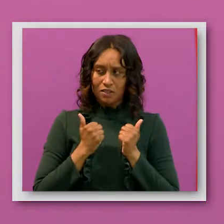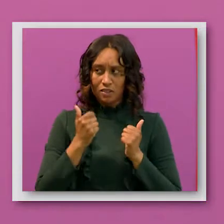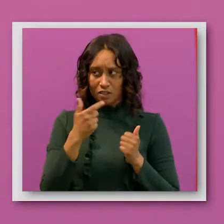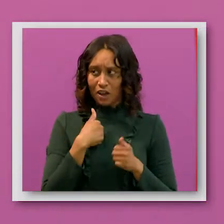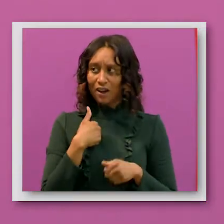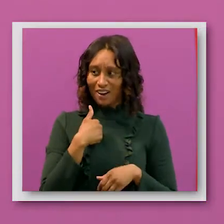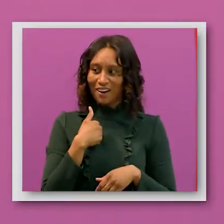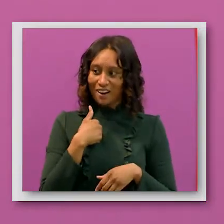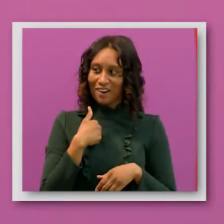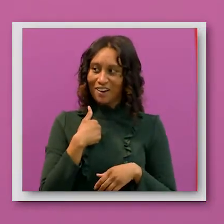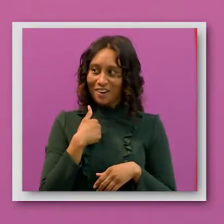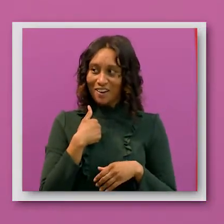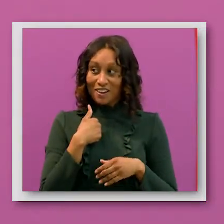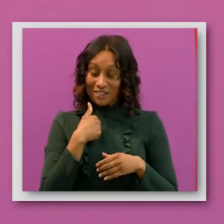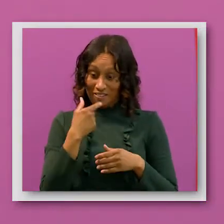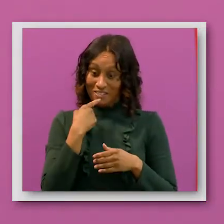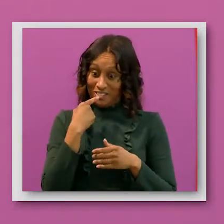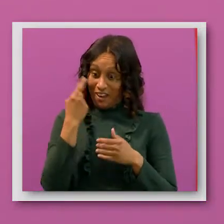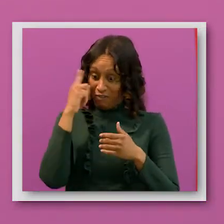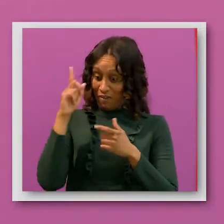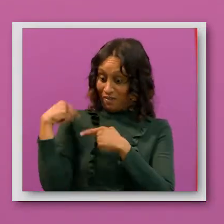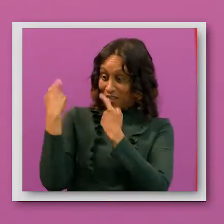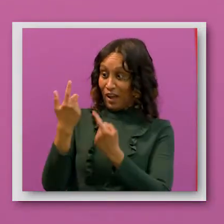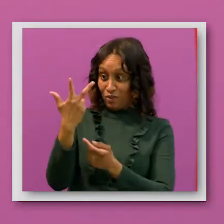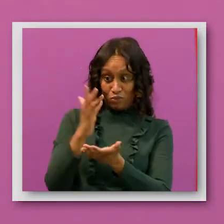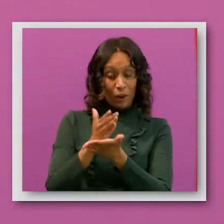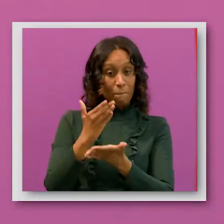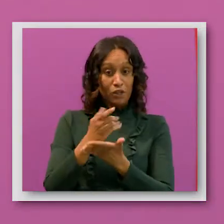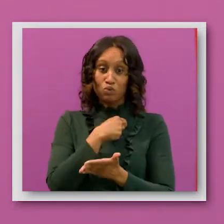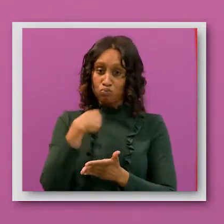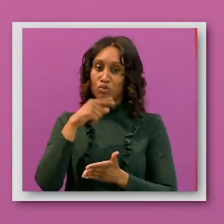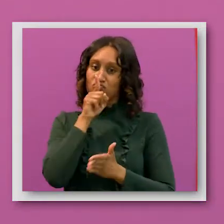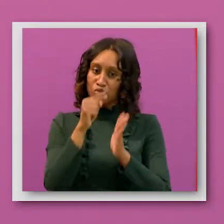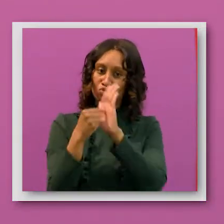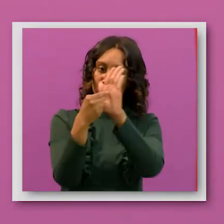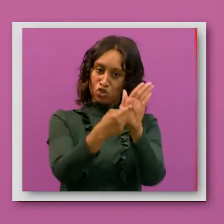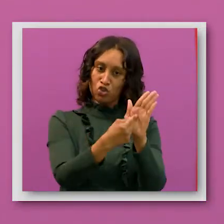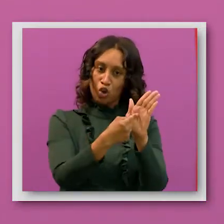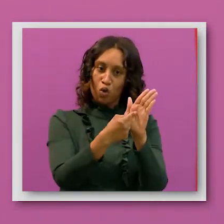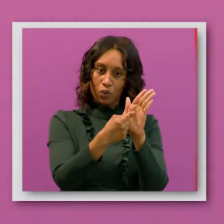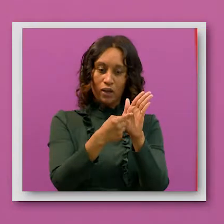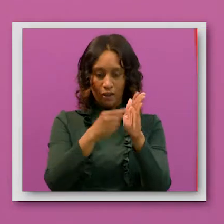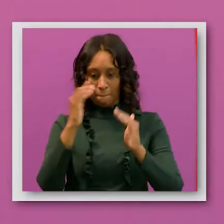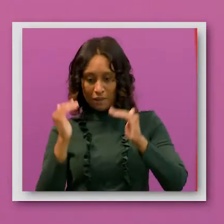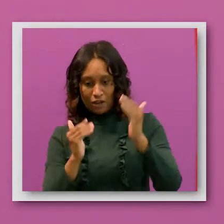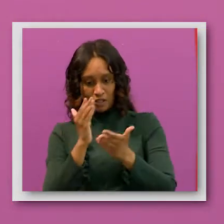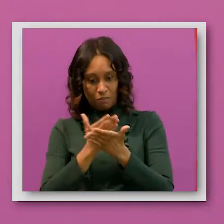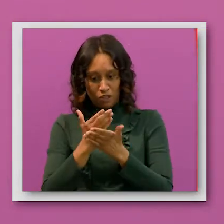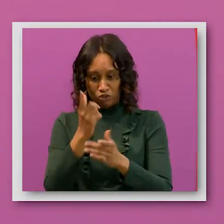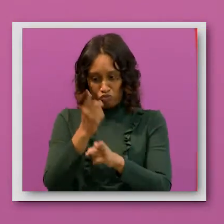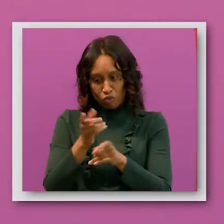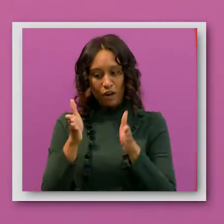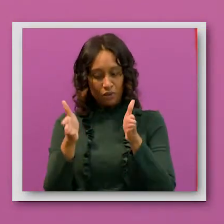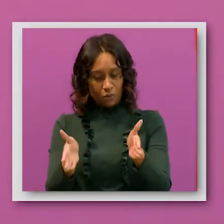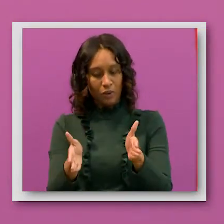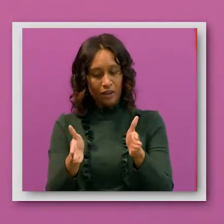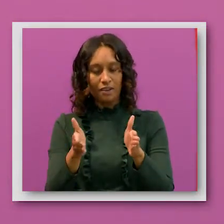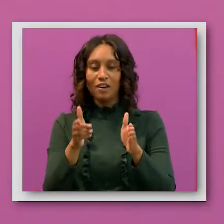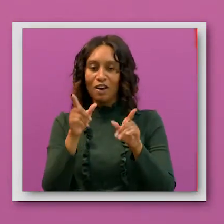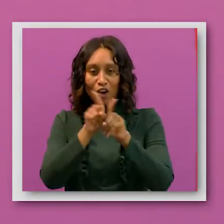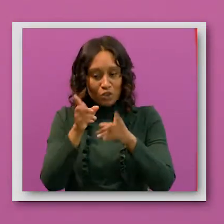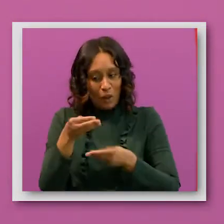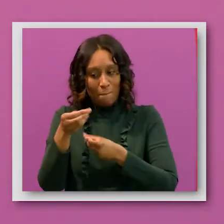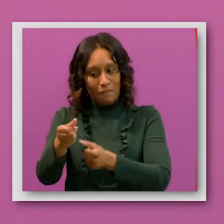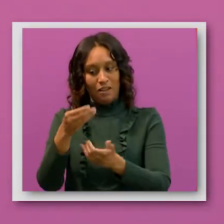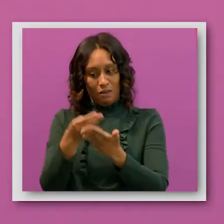dare say, in our last 3 budgets, that's exactly what we've been able to do, to budget the money the right way, but to also